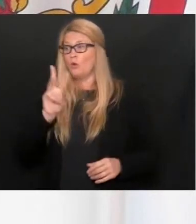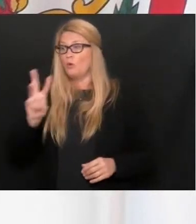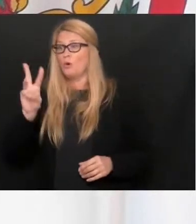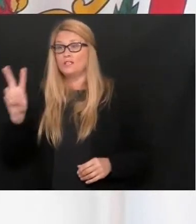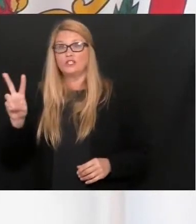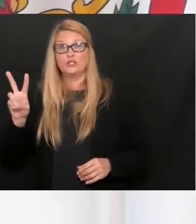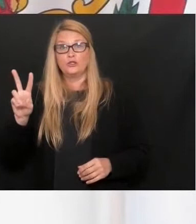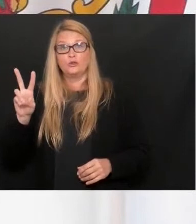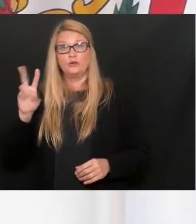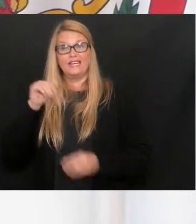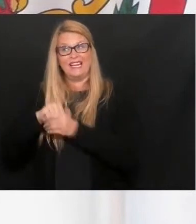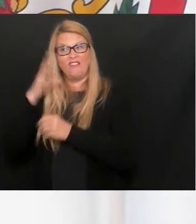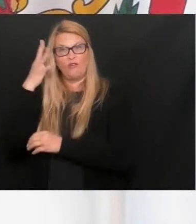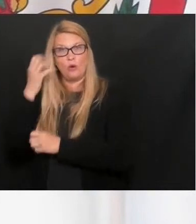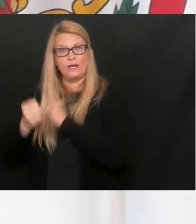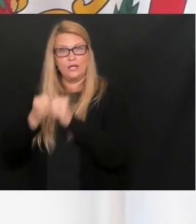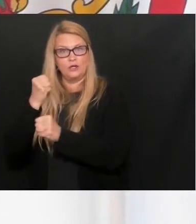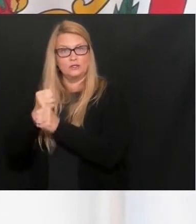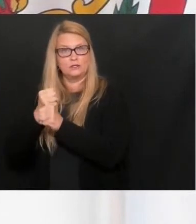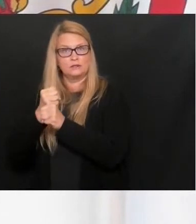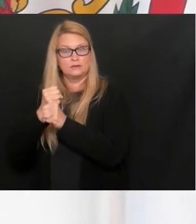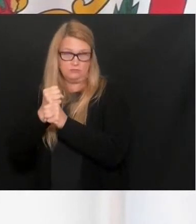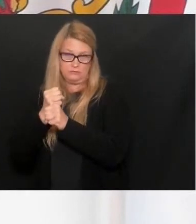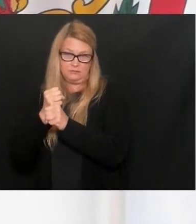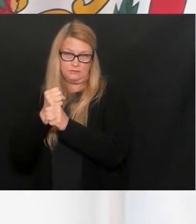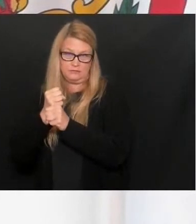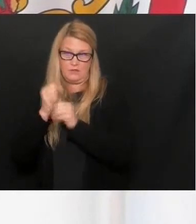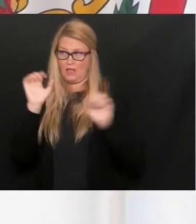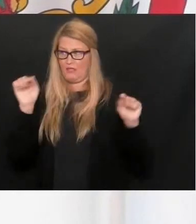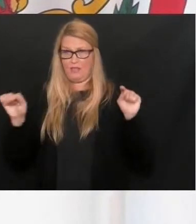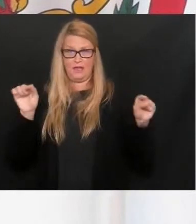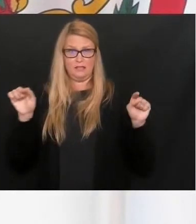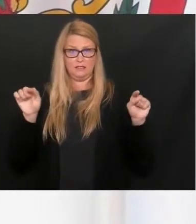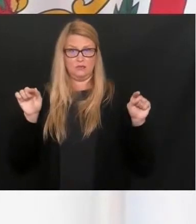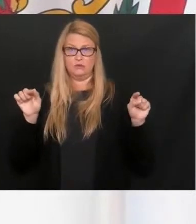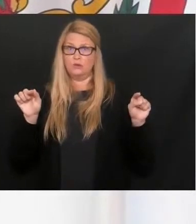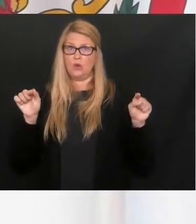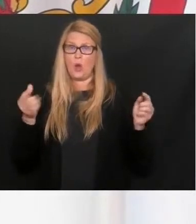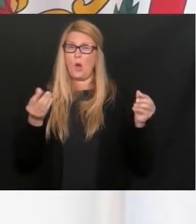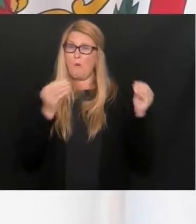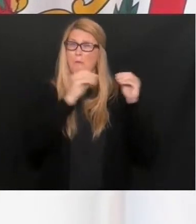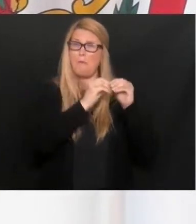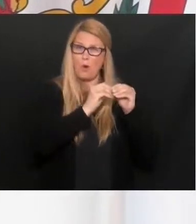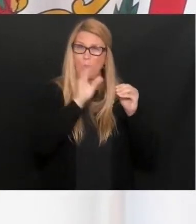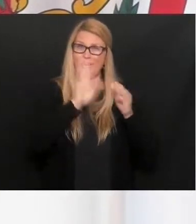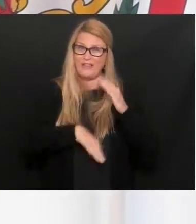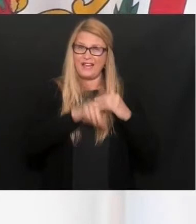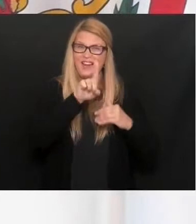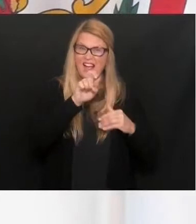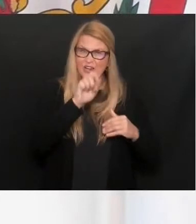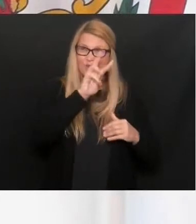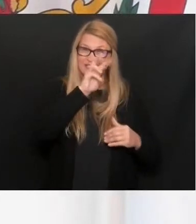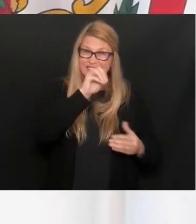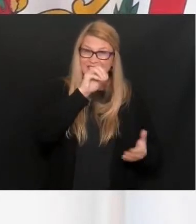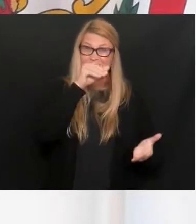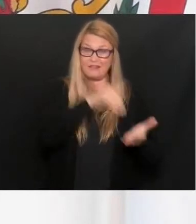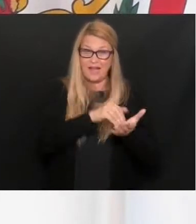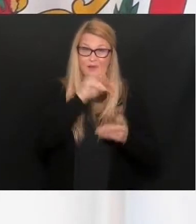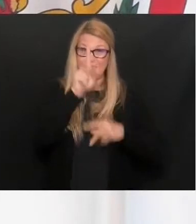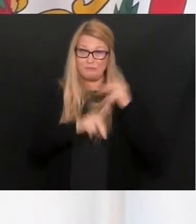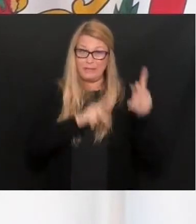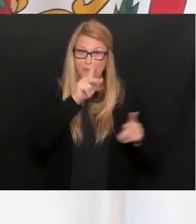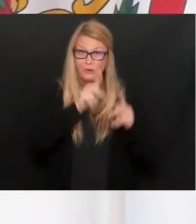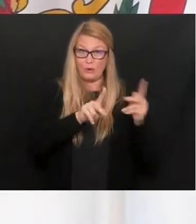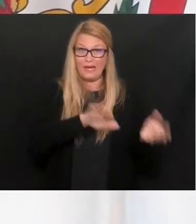in 4 years. It's amazing. More than 160,000 have